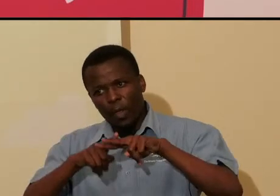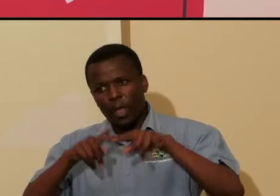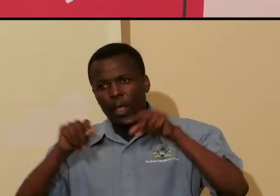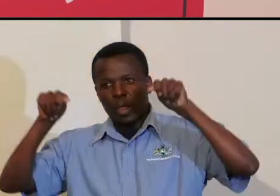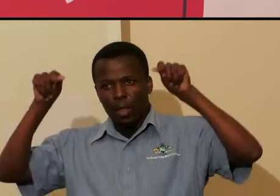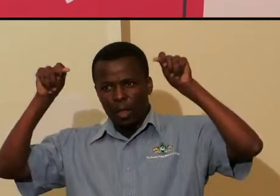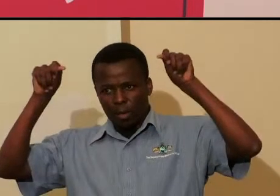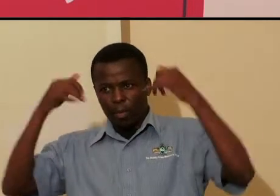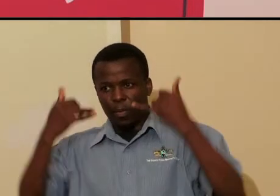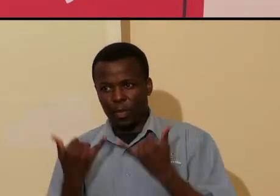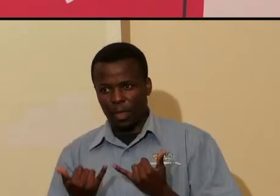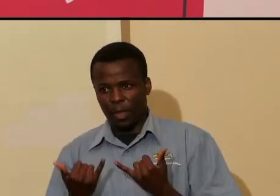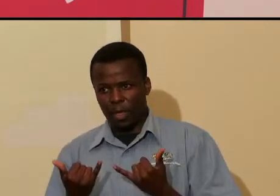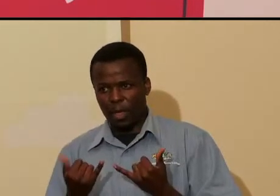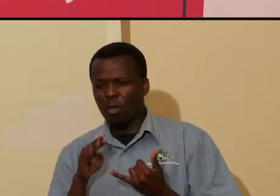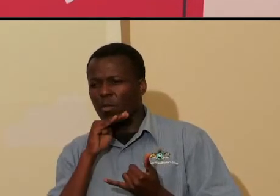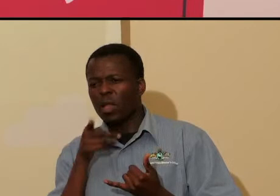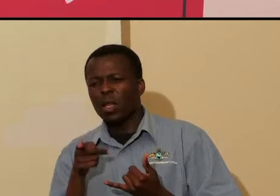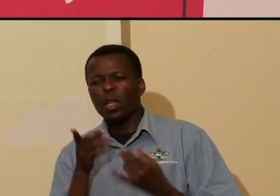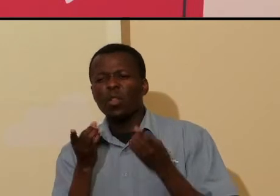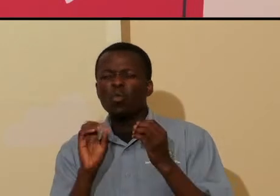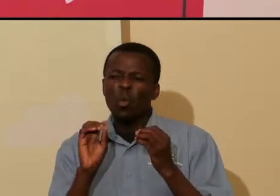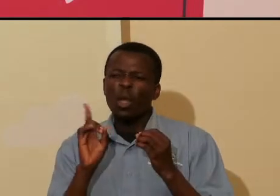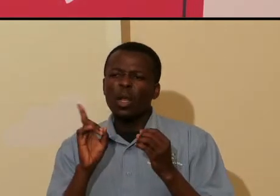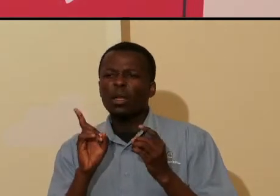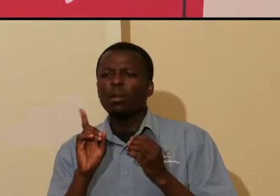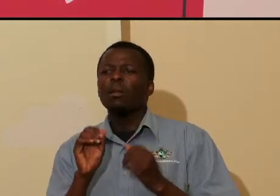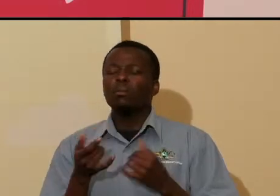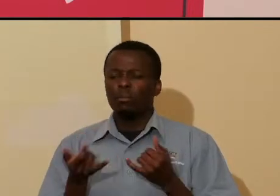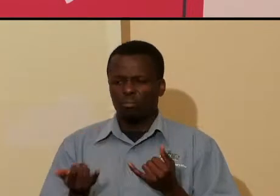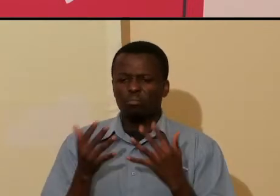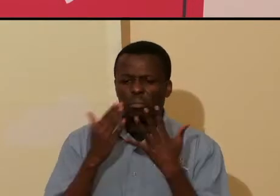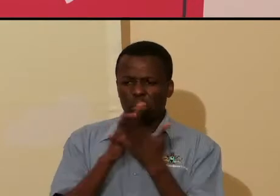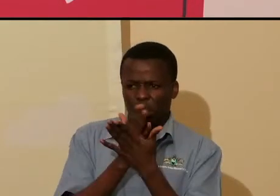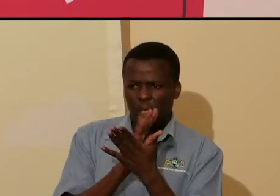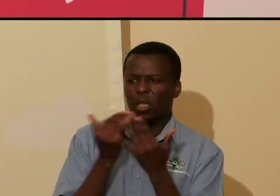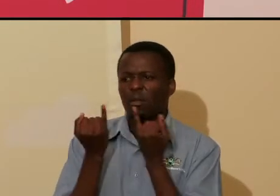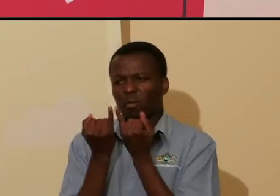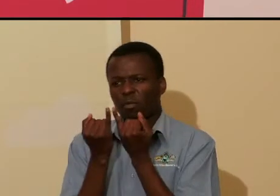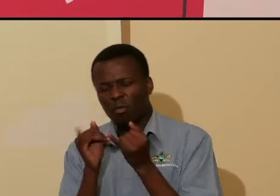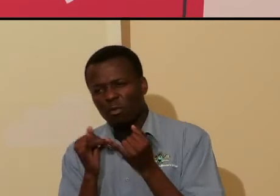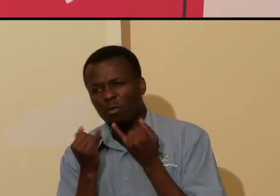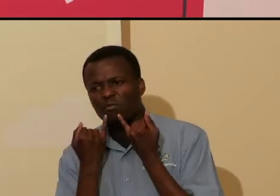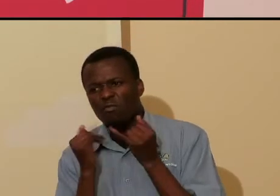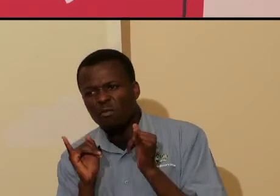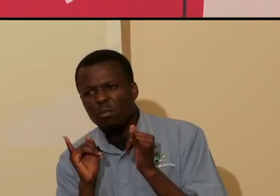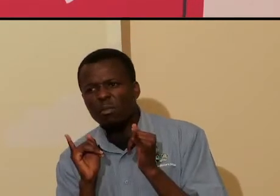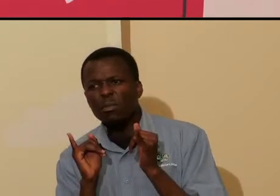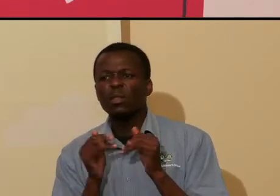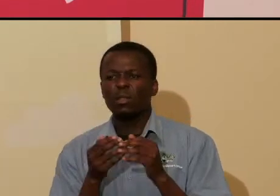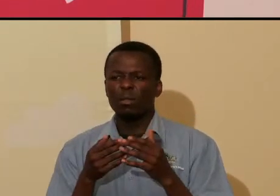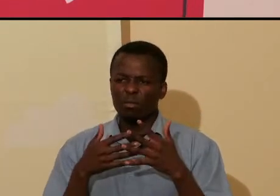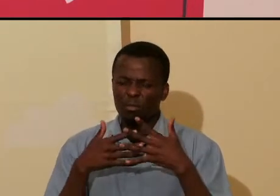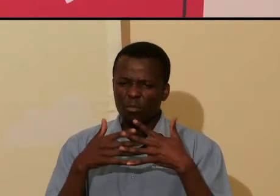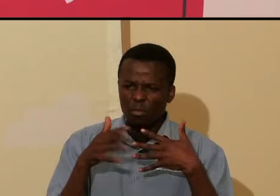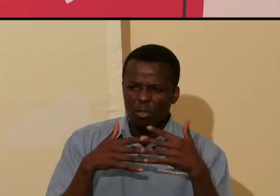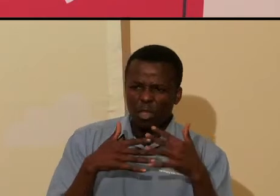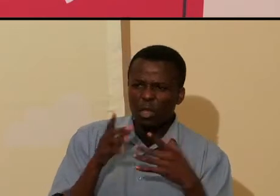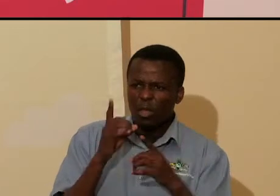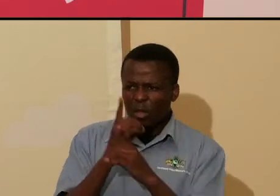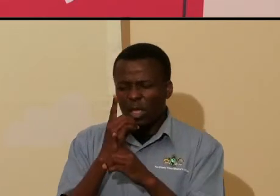of advocacy and information sharing on HIV and AIDS, and that it should continue year on